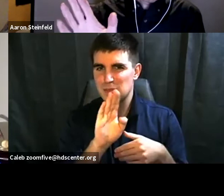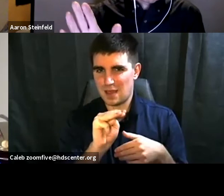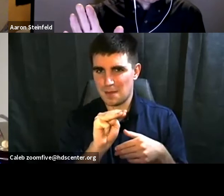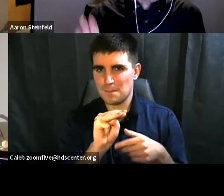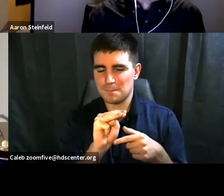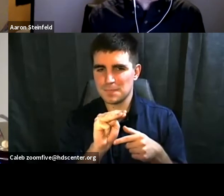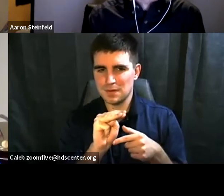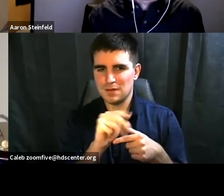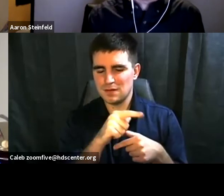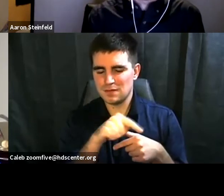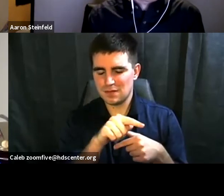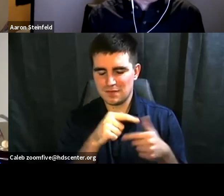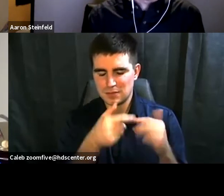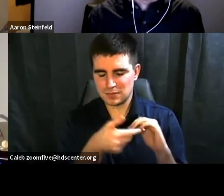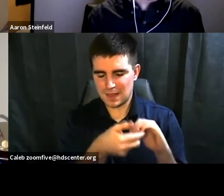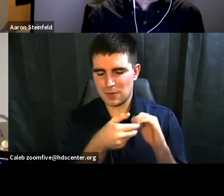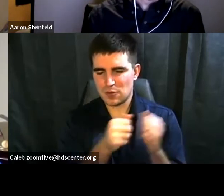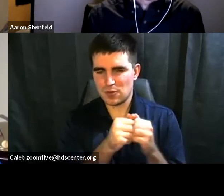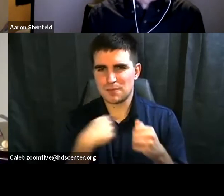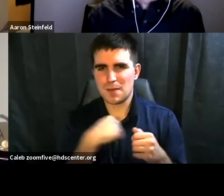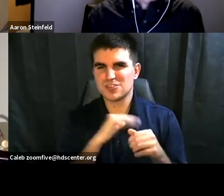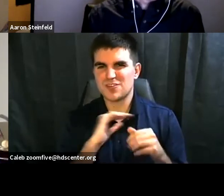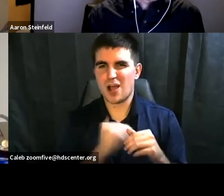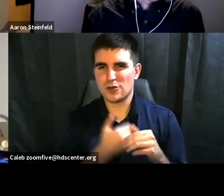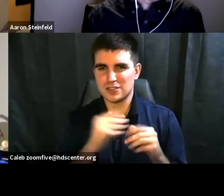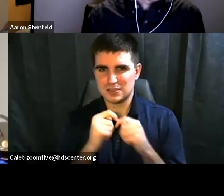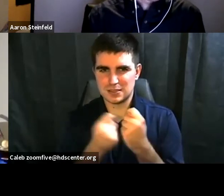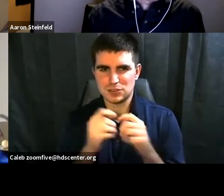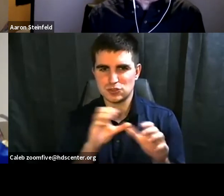been collaborating with members of our team to do some